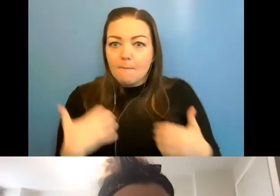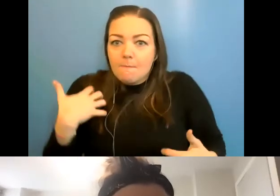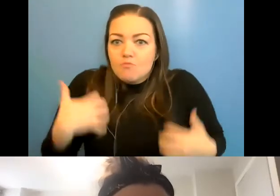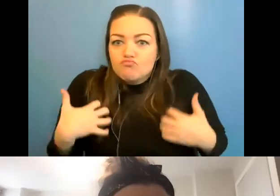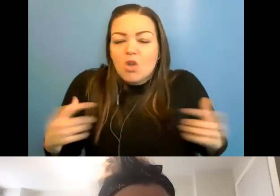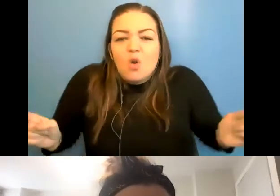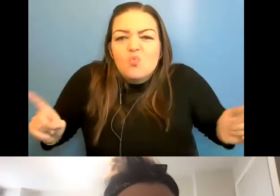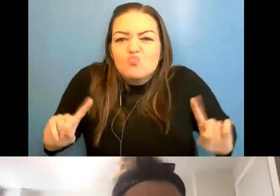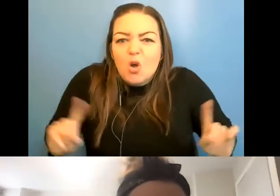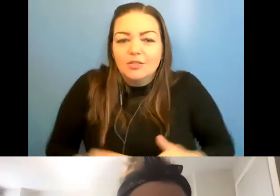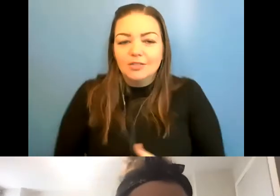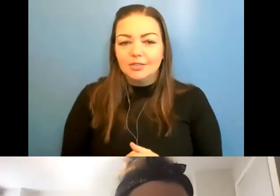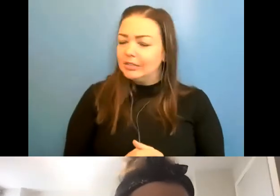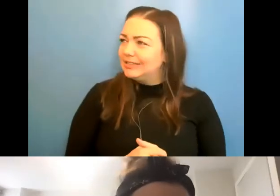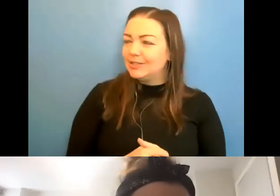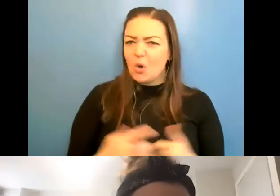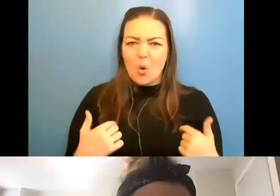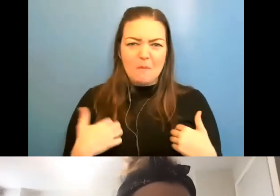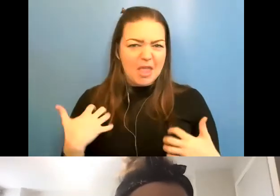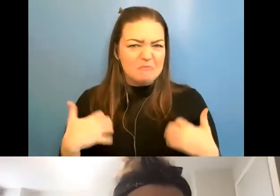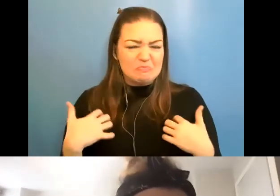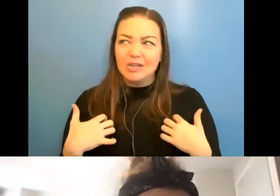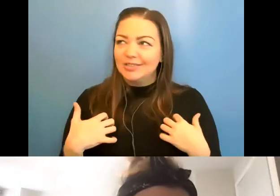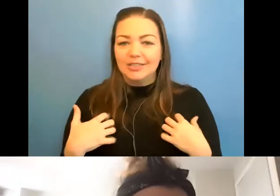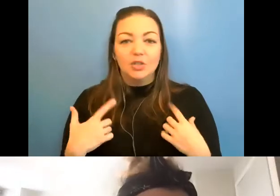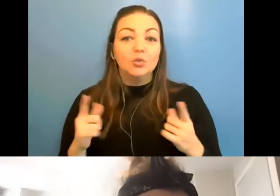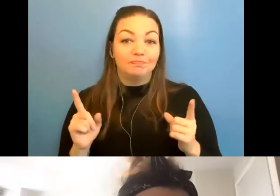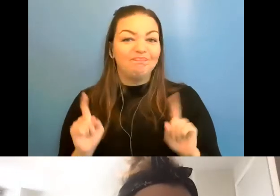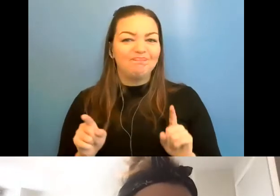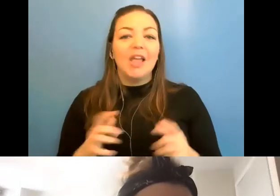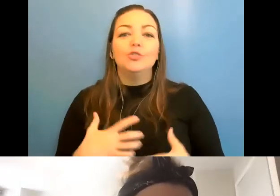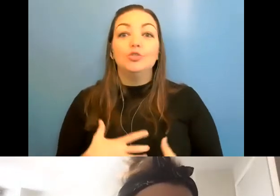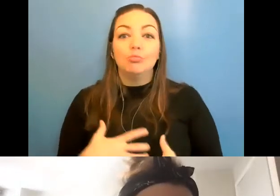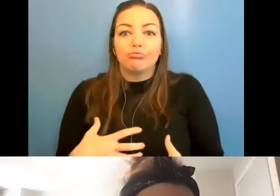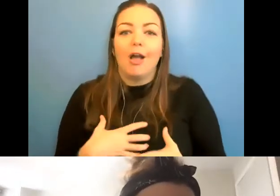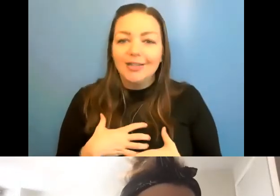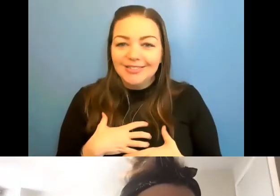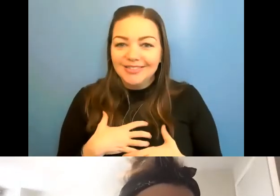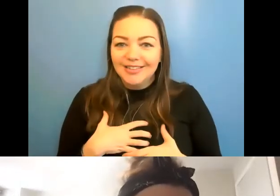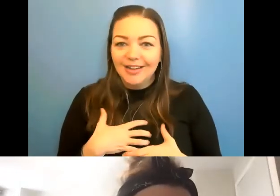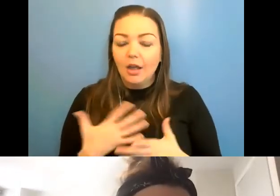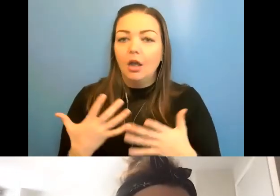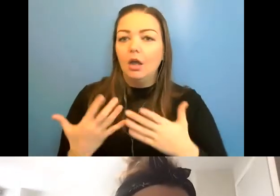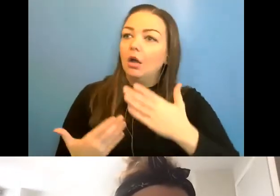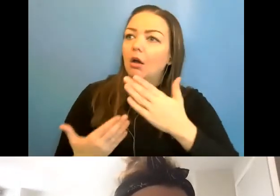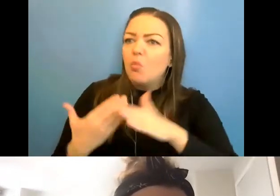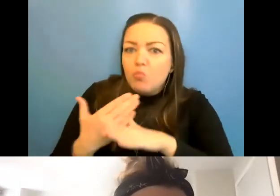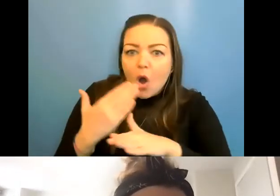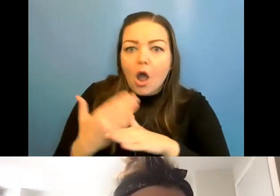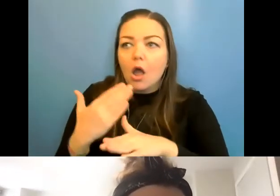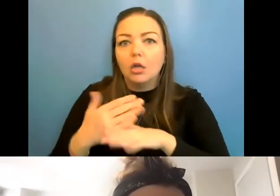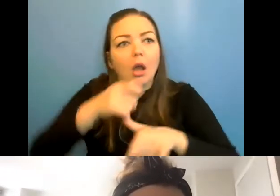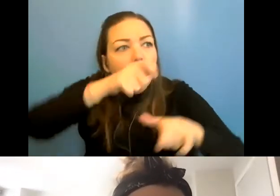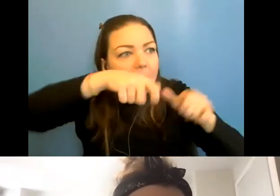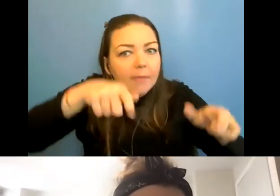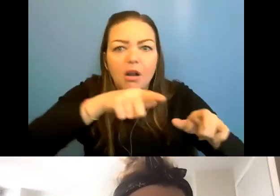I'm looking forward to being surprised. I'm looking forward to encountering work and people with